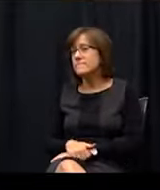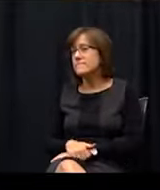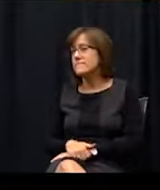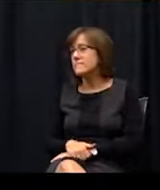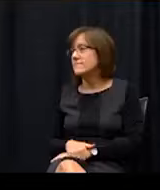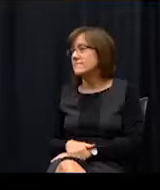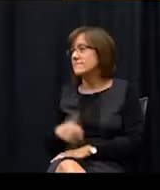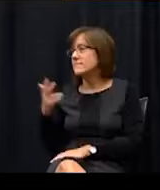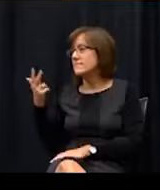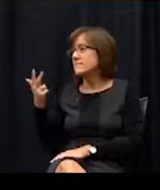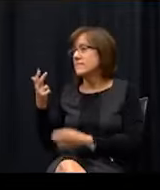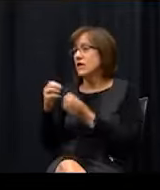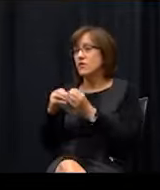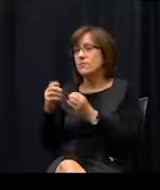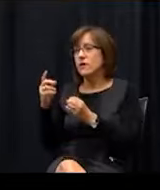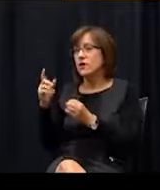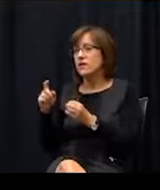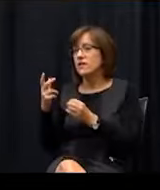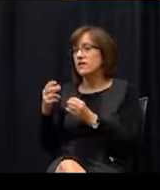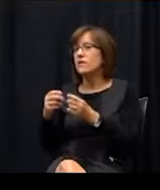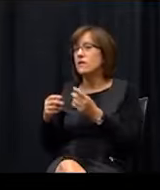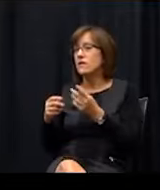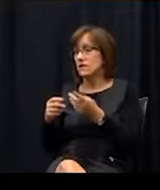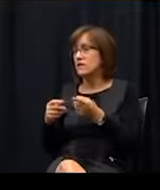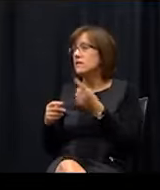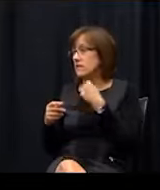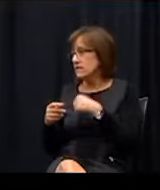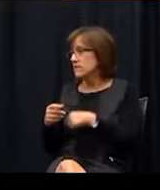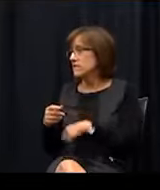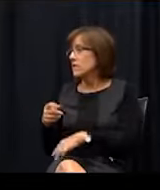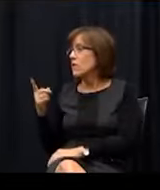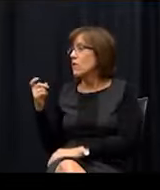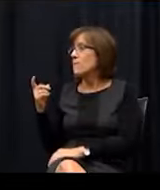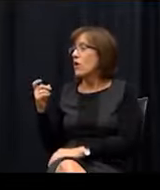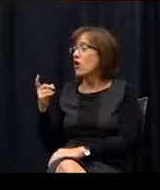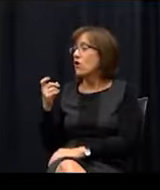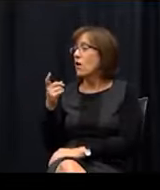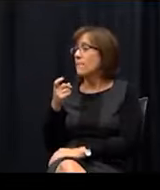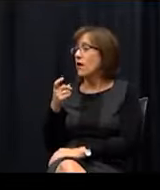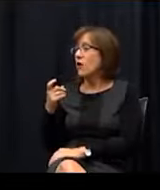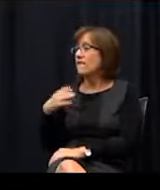We need 3 more. Come, go. 1 more.